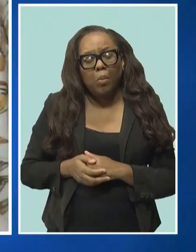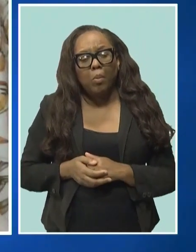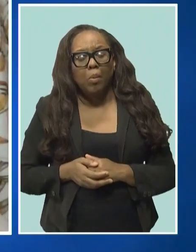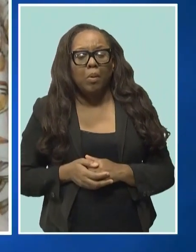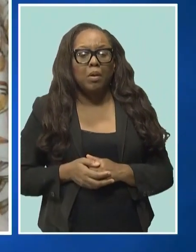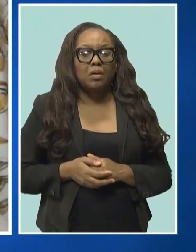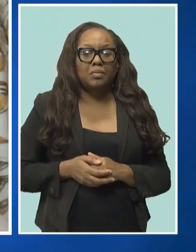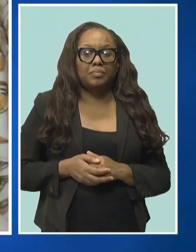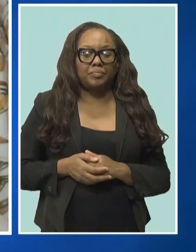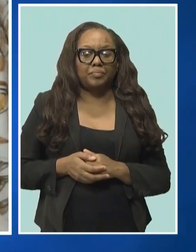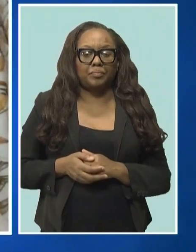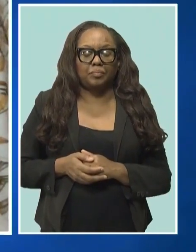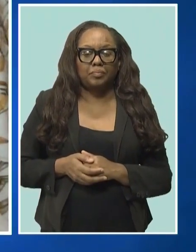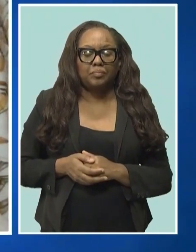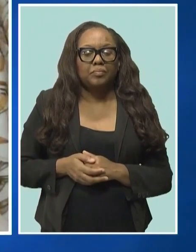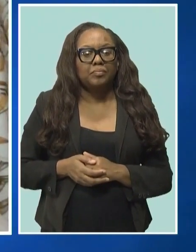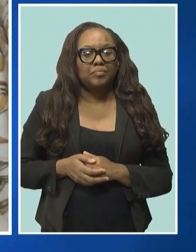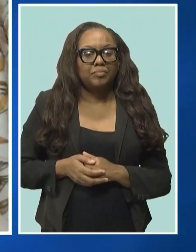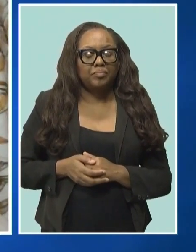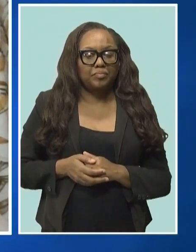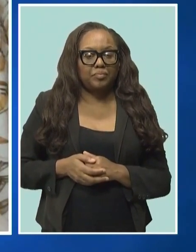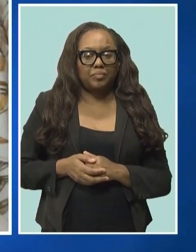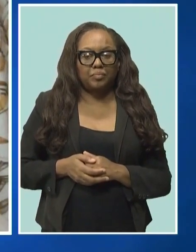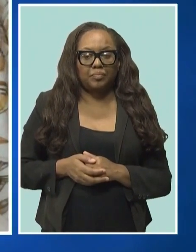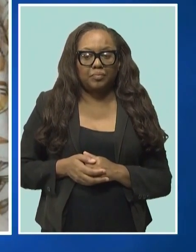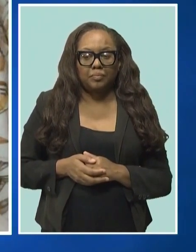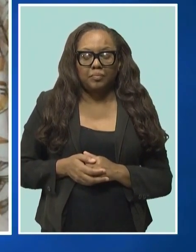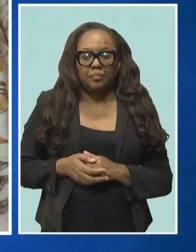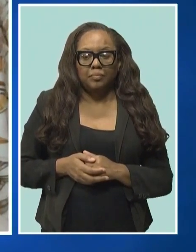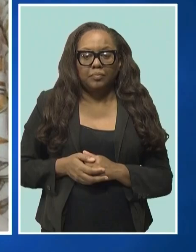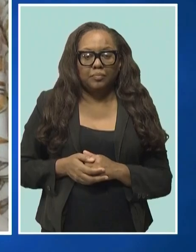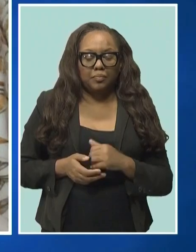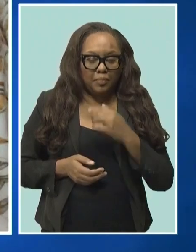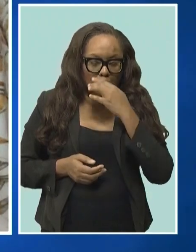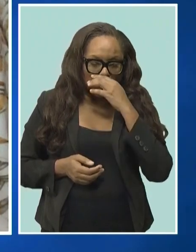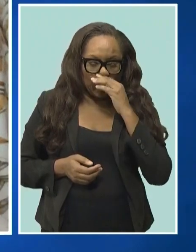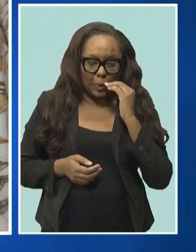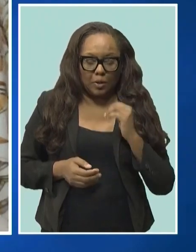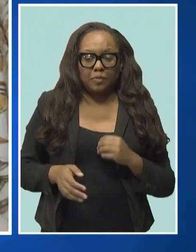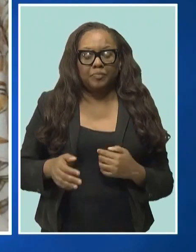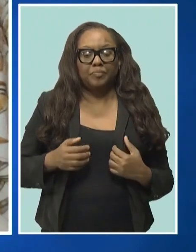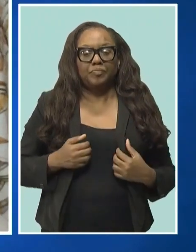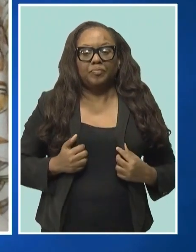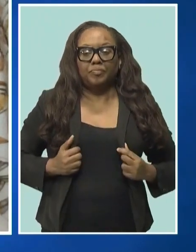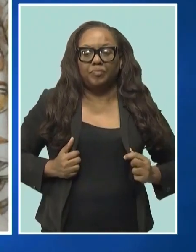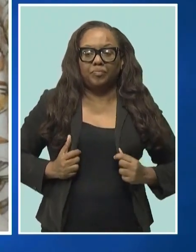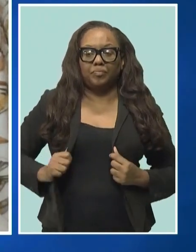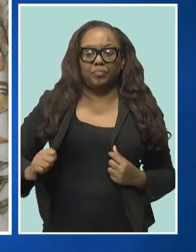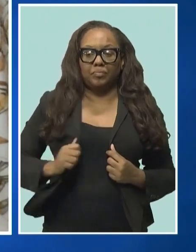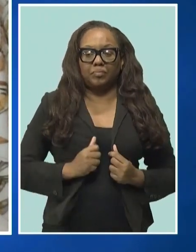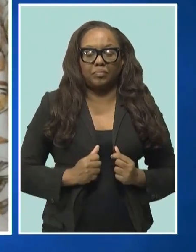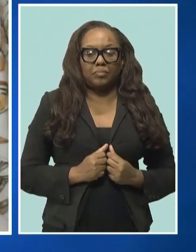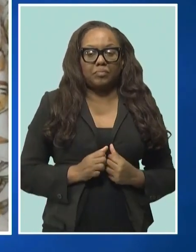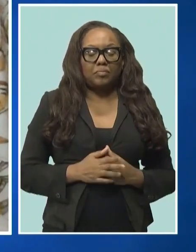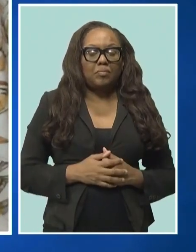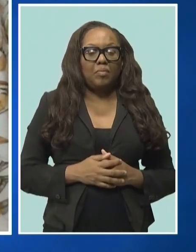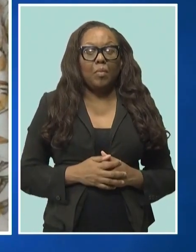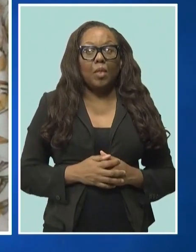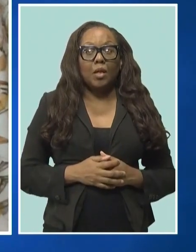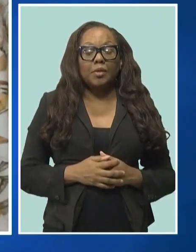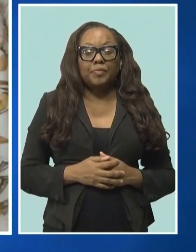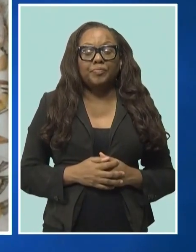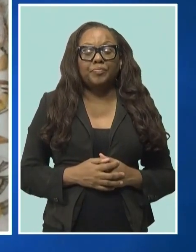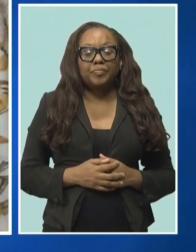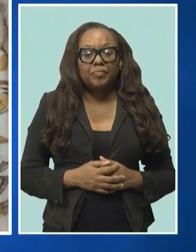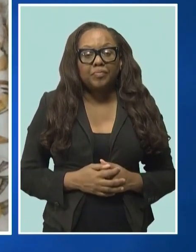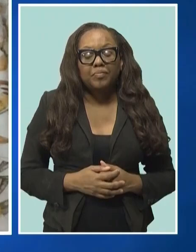On the scale of residential properties, one of the category of areas